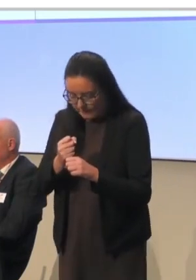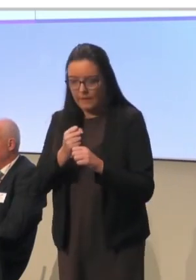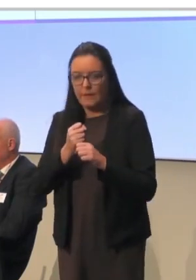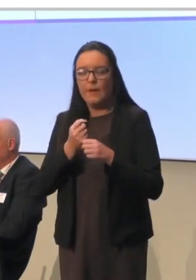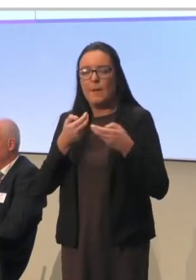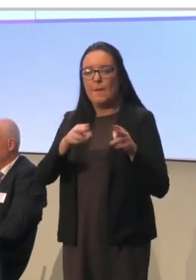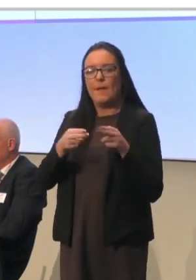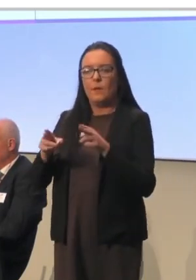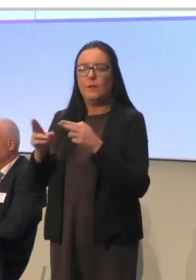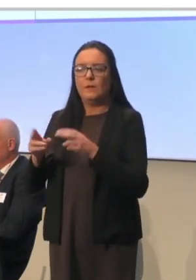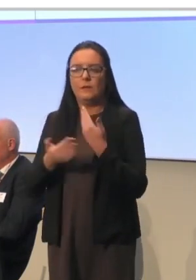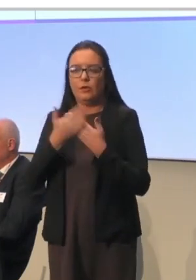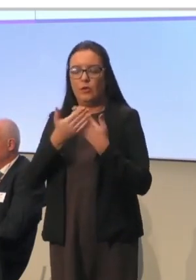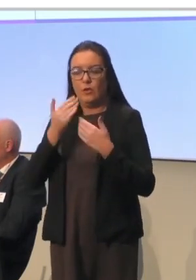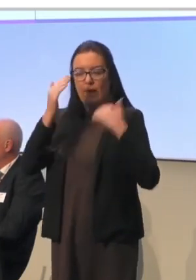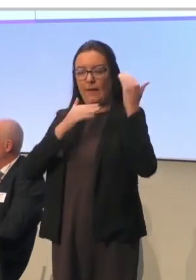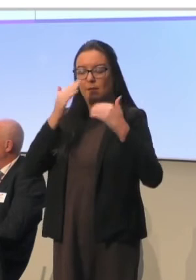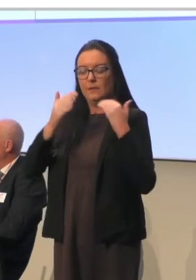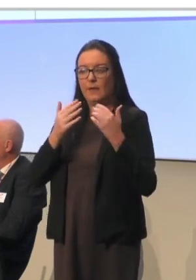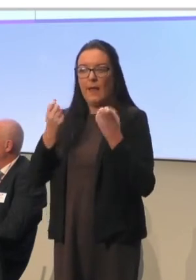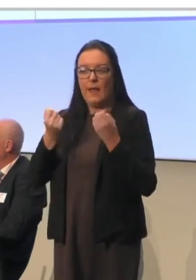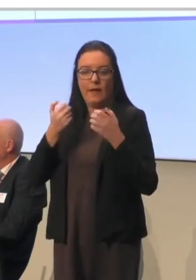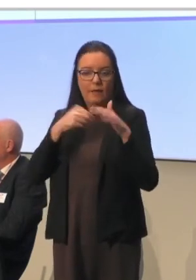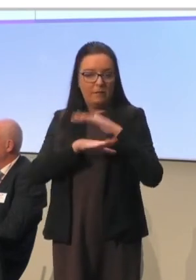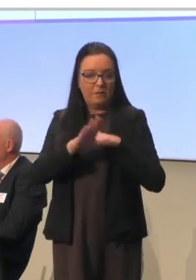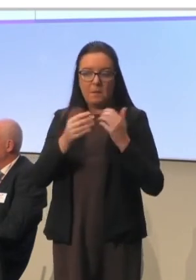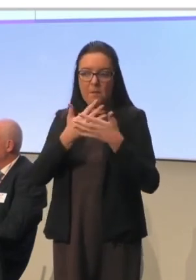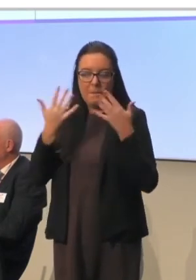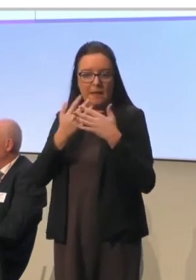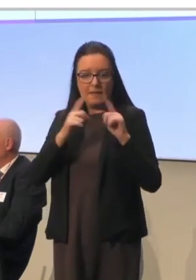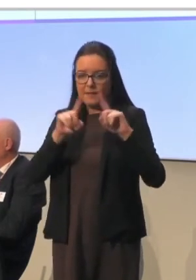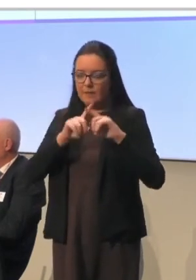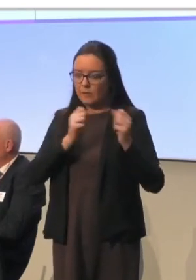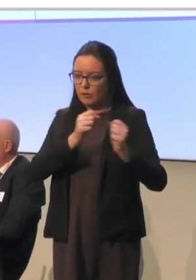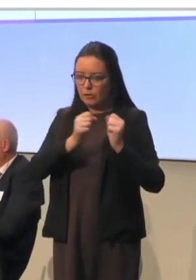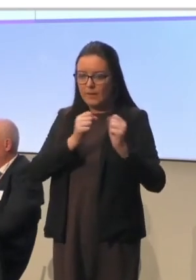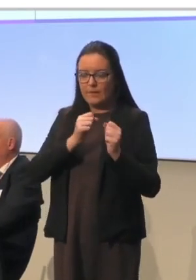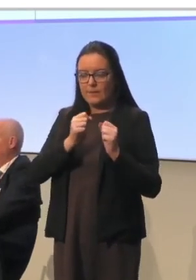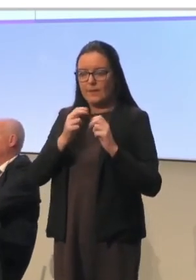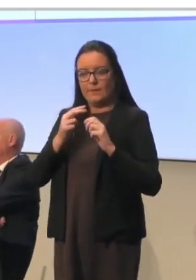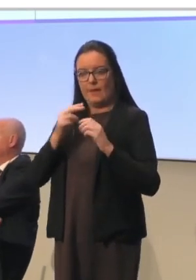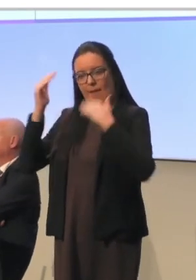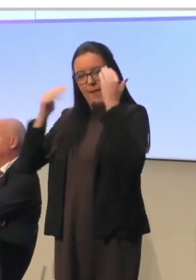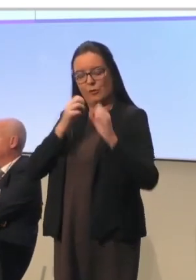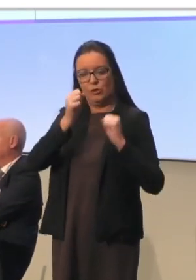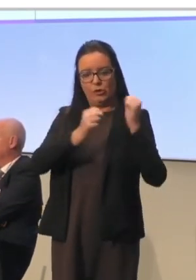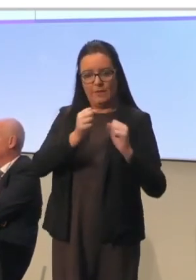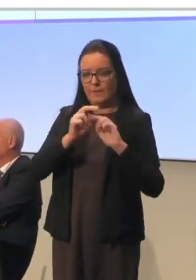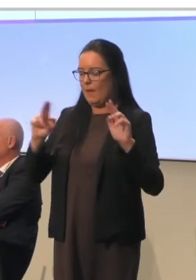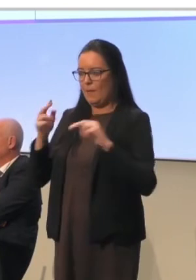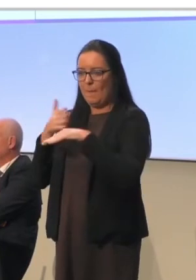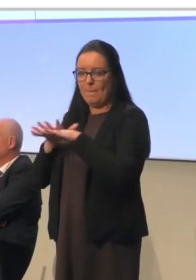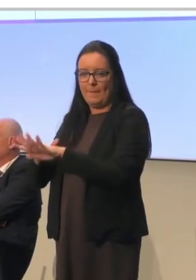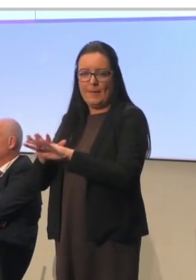they went to a range of pathways, many into kind of adult services rather than mainstream settings. And school personnel noted